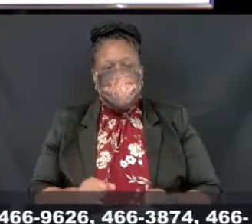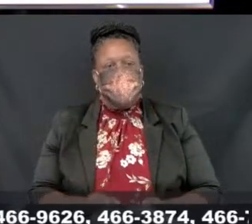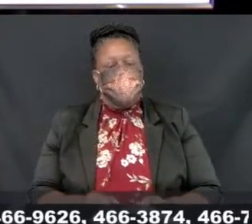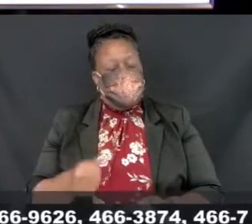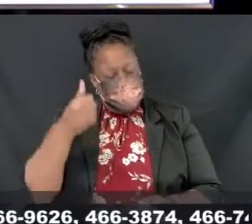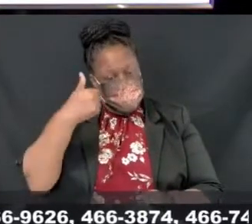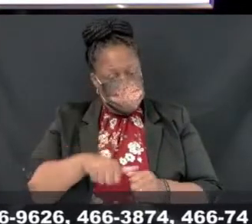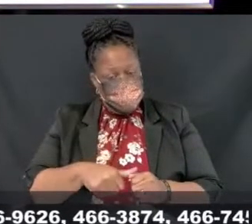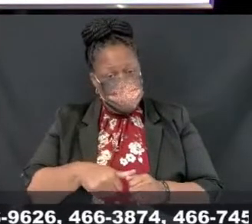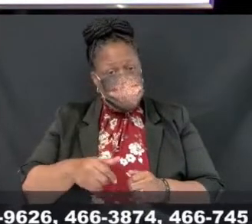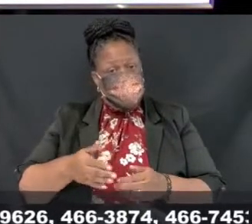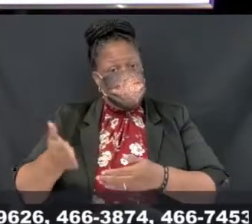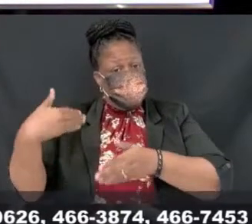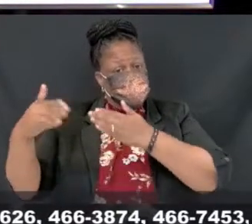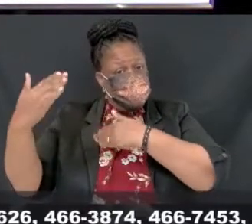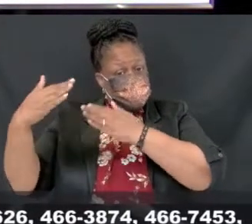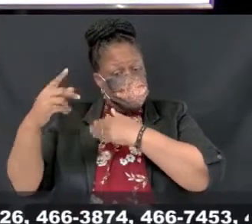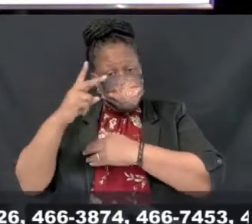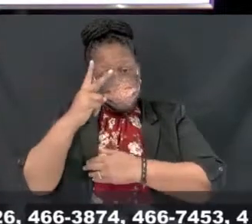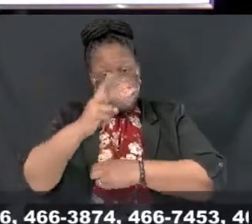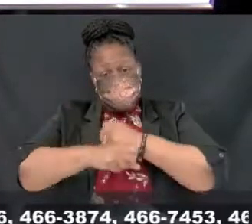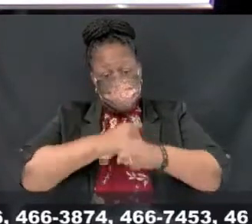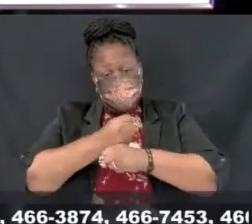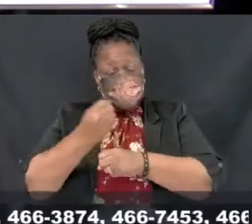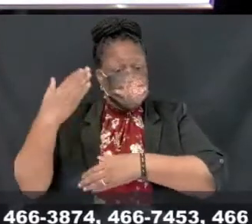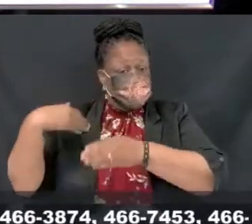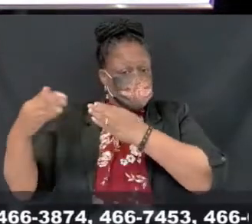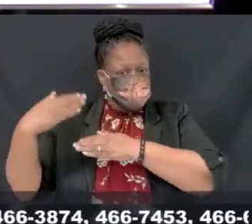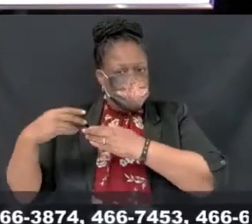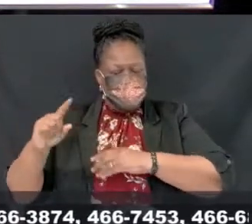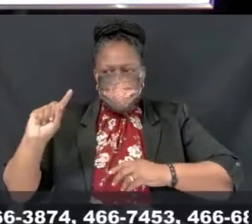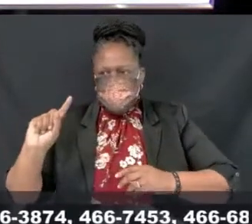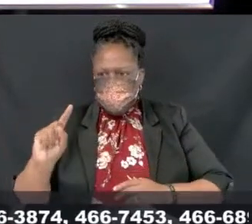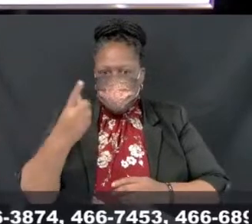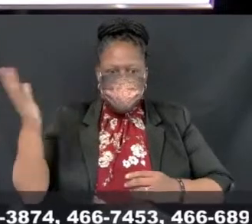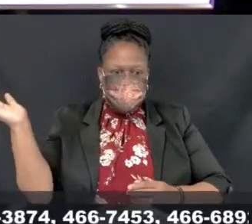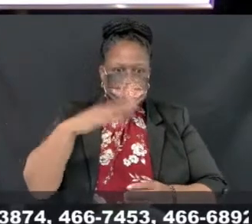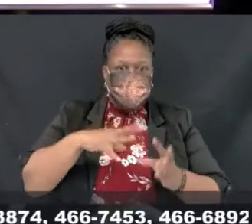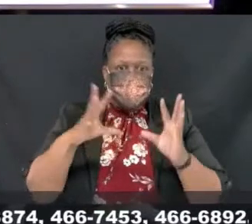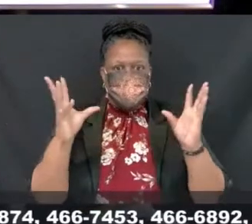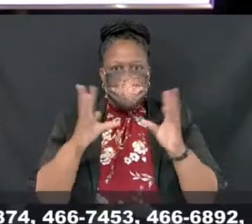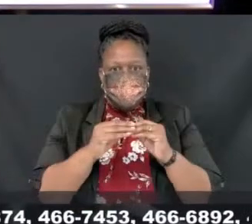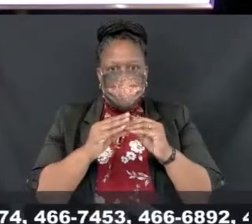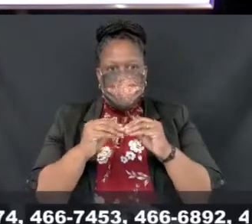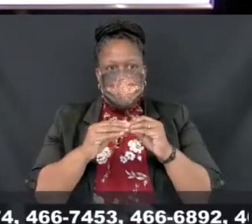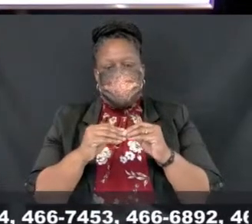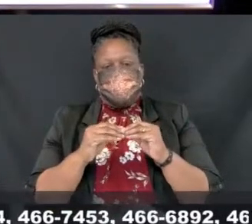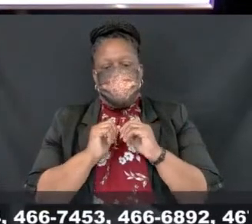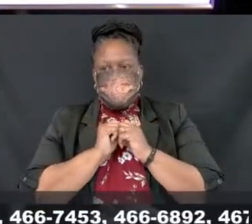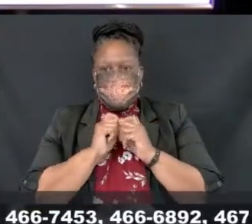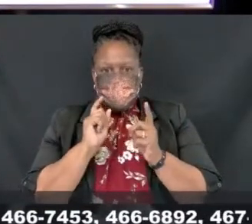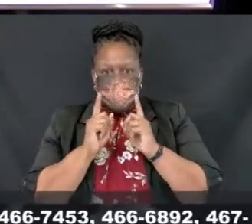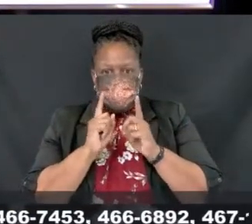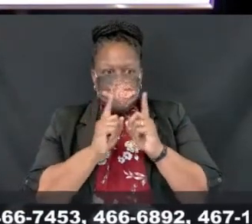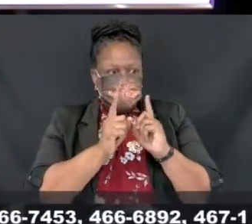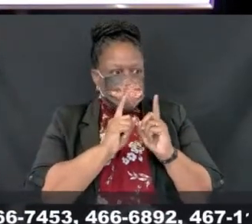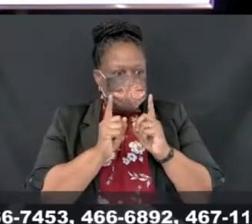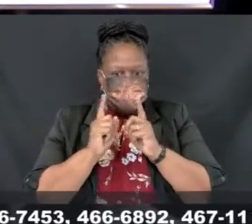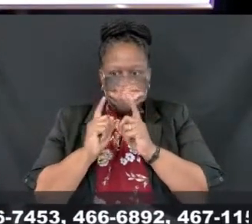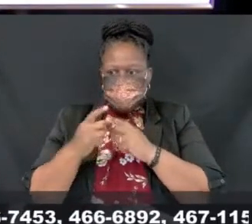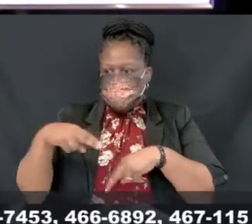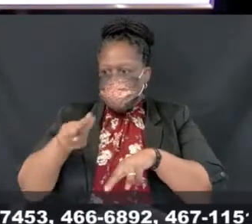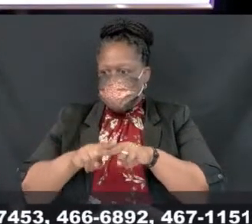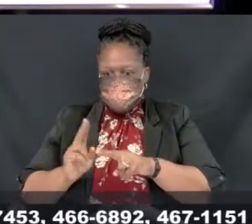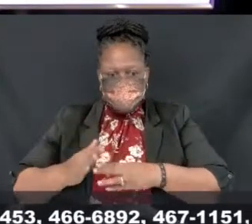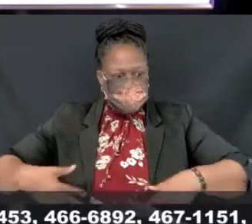in the pandemic, about 2 years ago, when we were first called to Cabinet to discuss the way forward. We sat around the huge